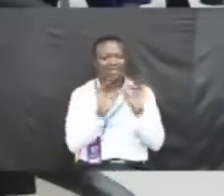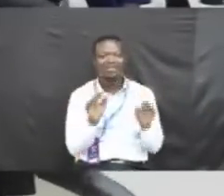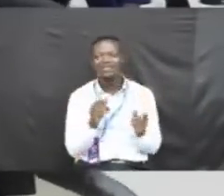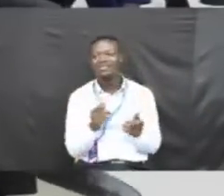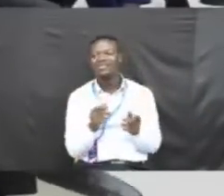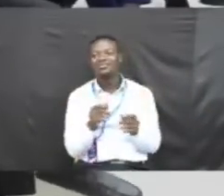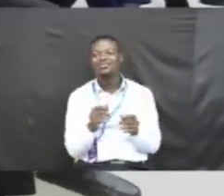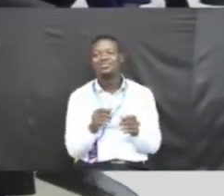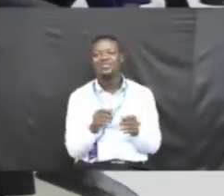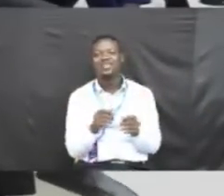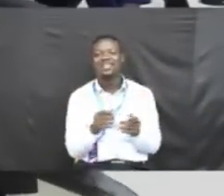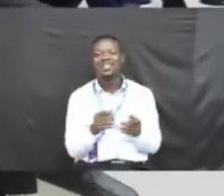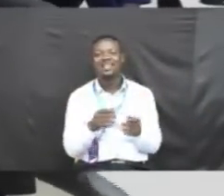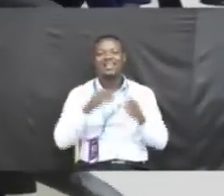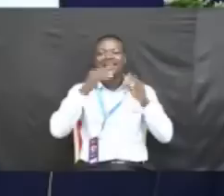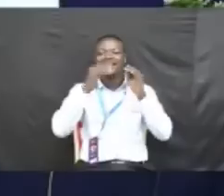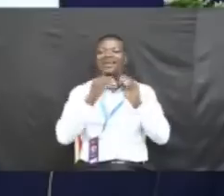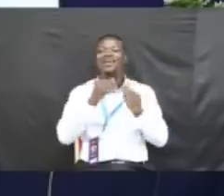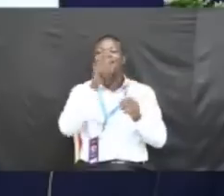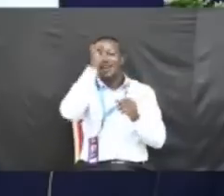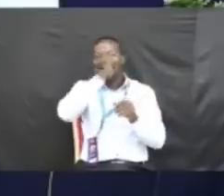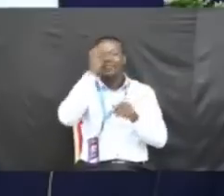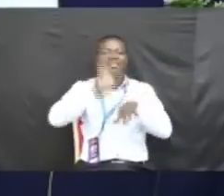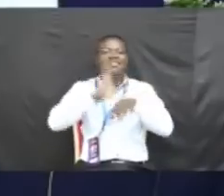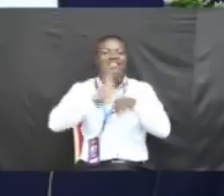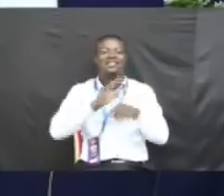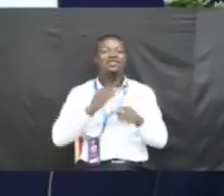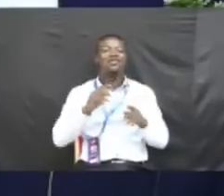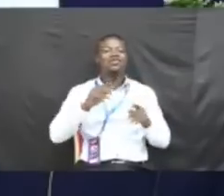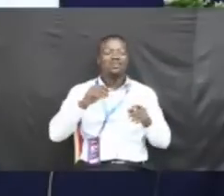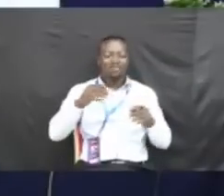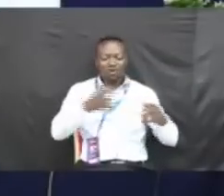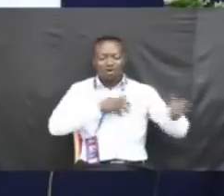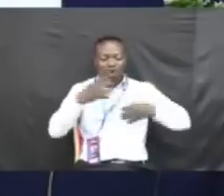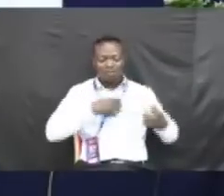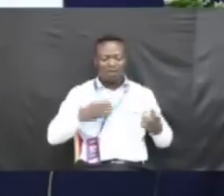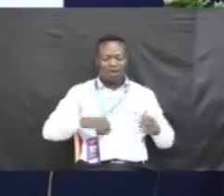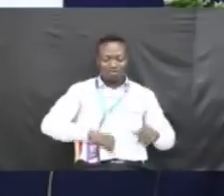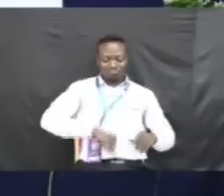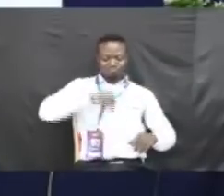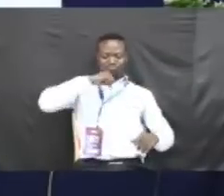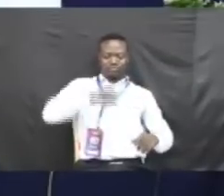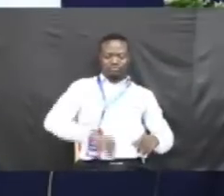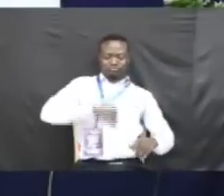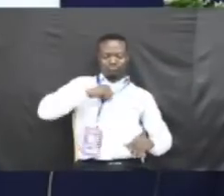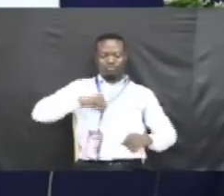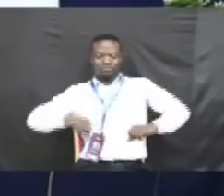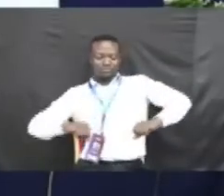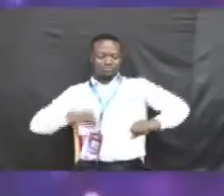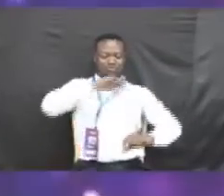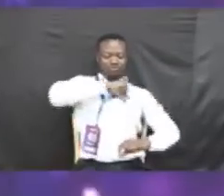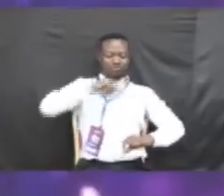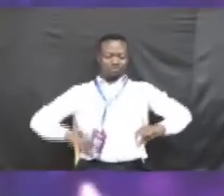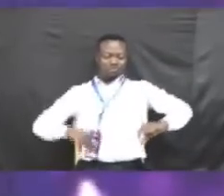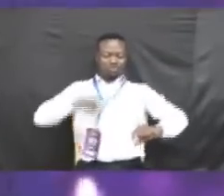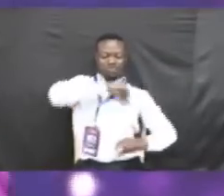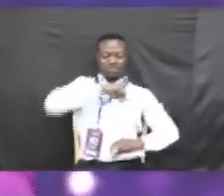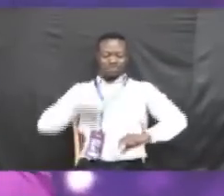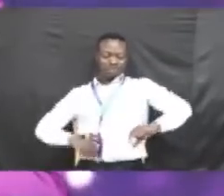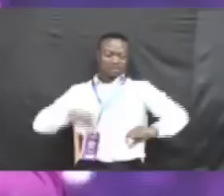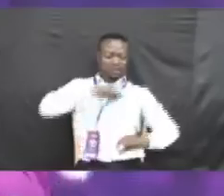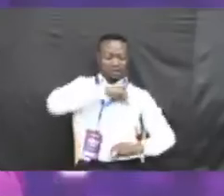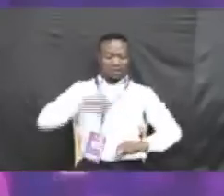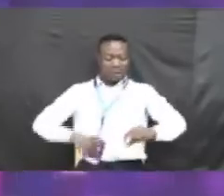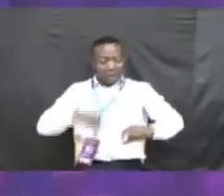The church is not about being a prince. It's about being a servant. A servant of Jesus. So we wish to encourage you to do